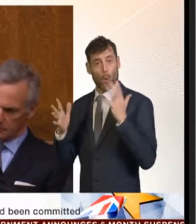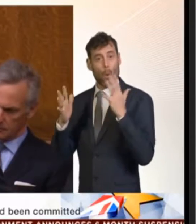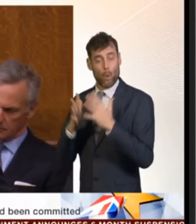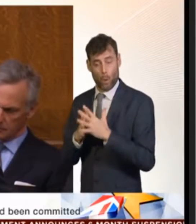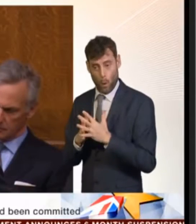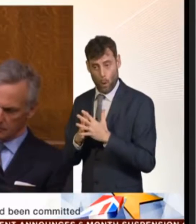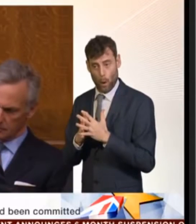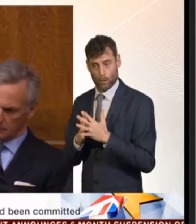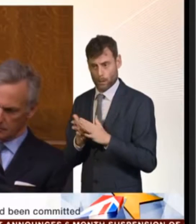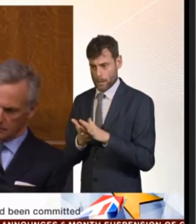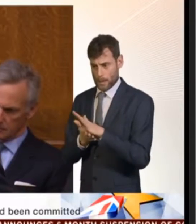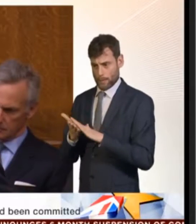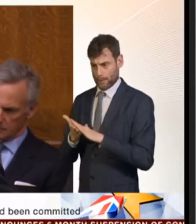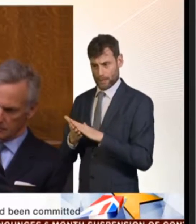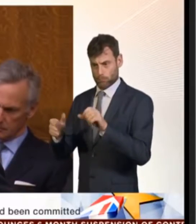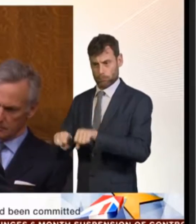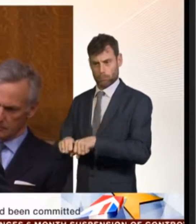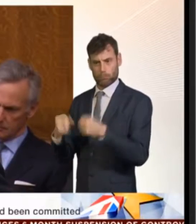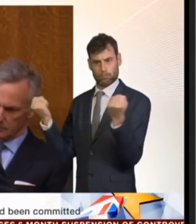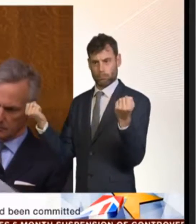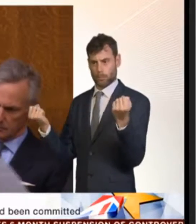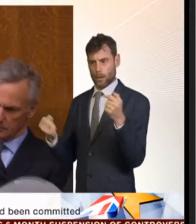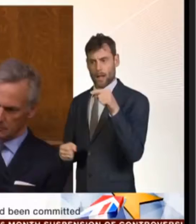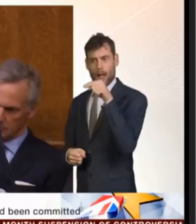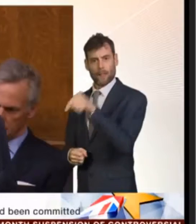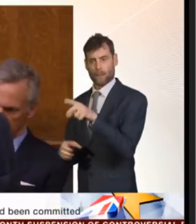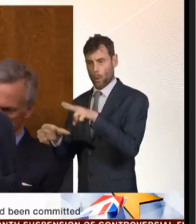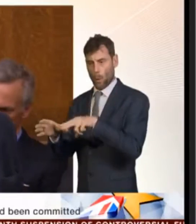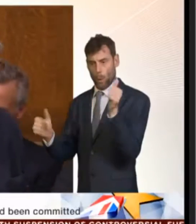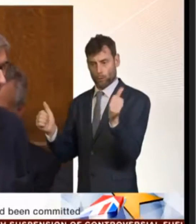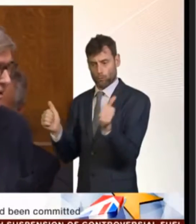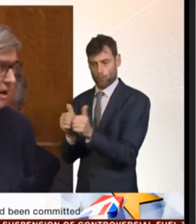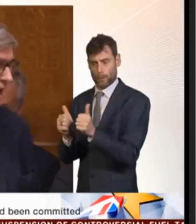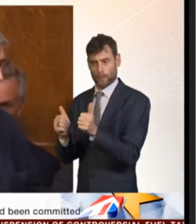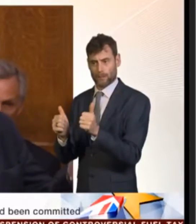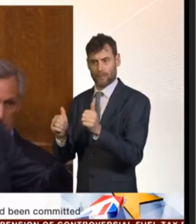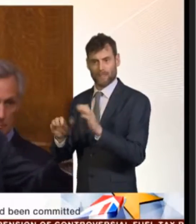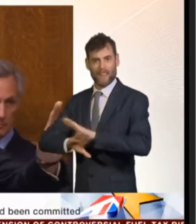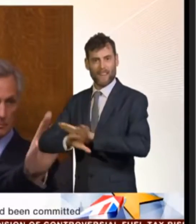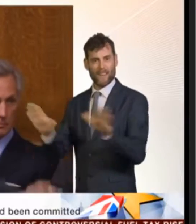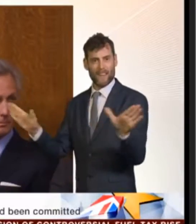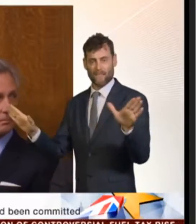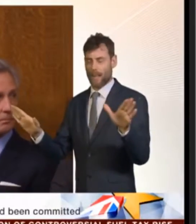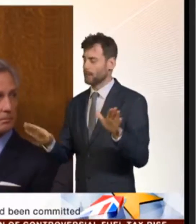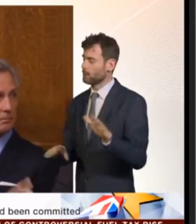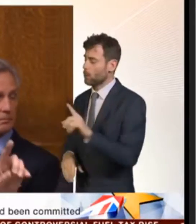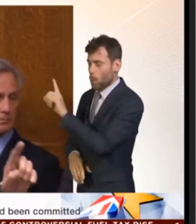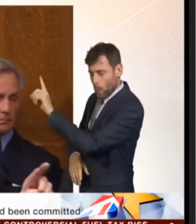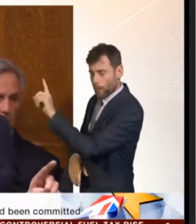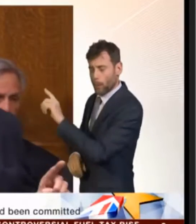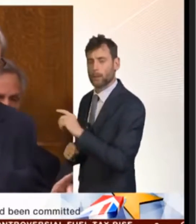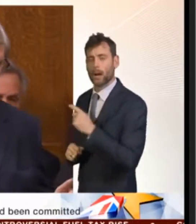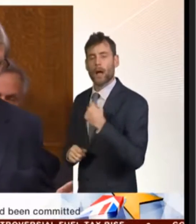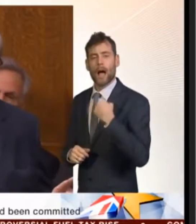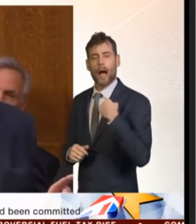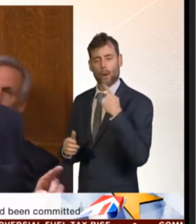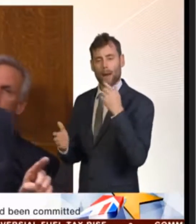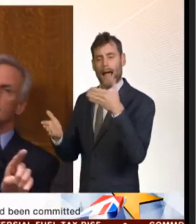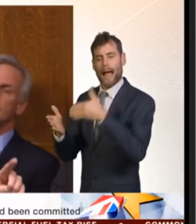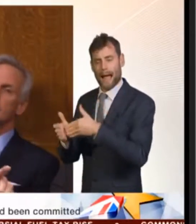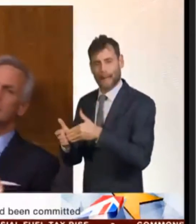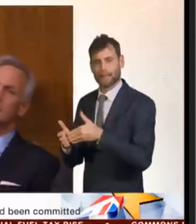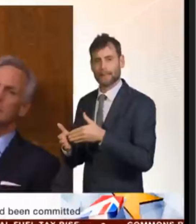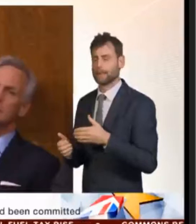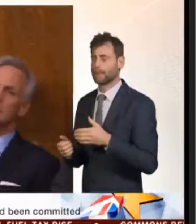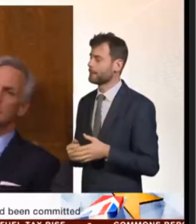for the invalidity of such a withdrawal agreement. And I would simply say, just one moment, I would simply say this,